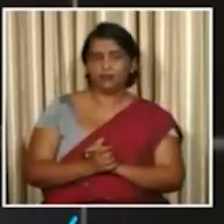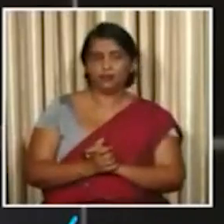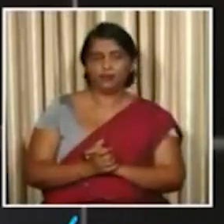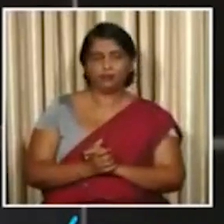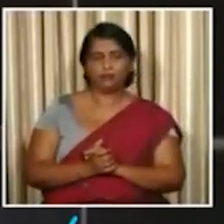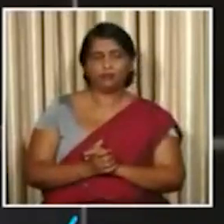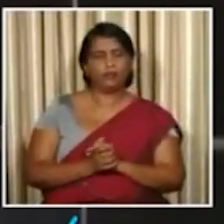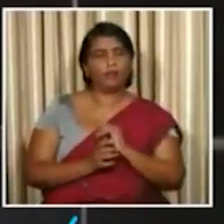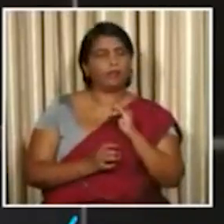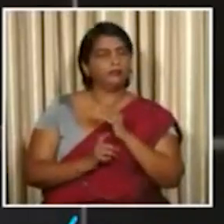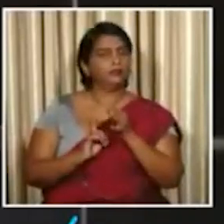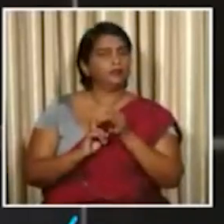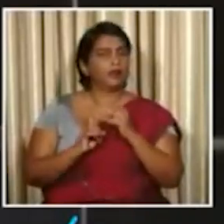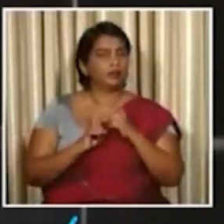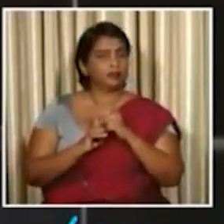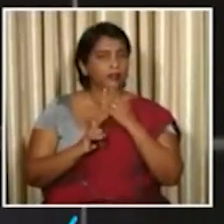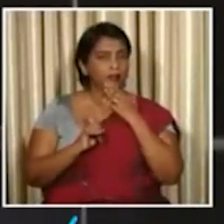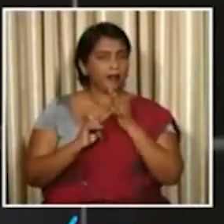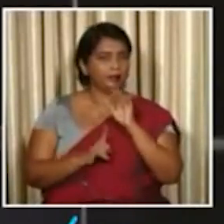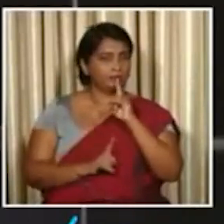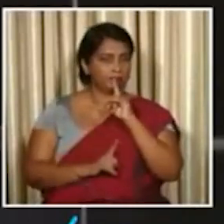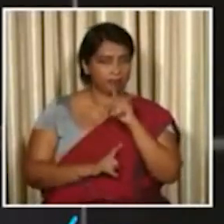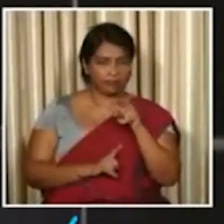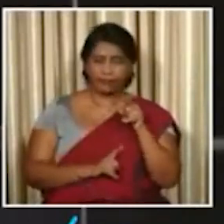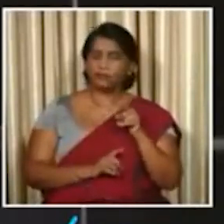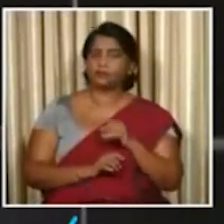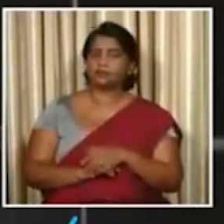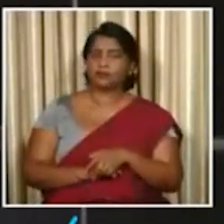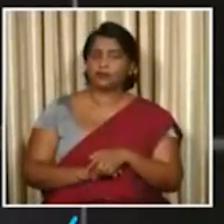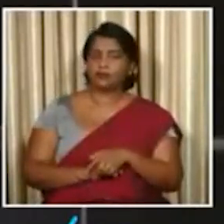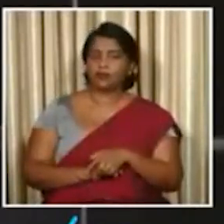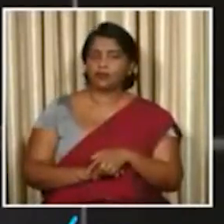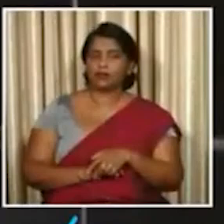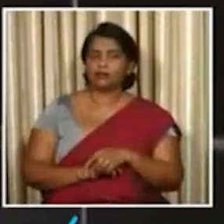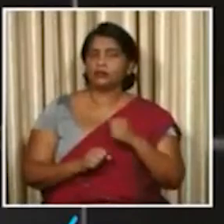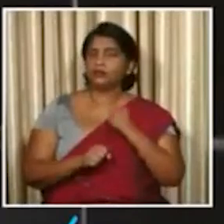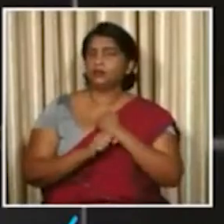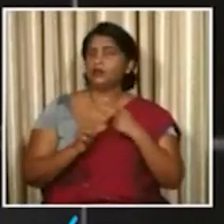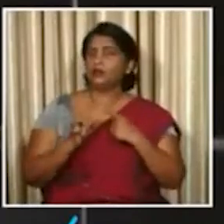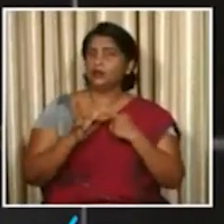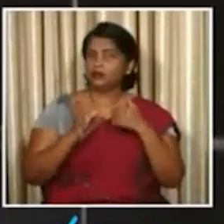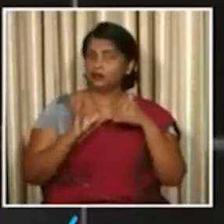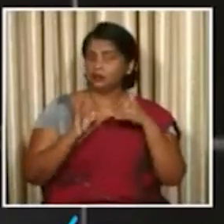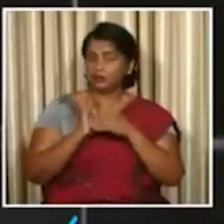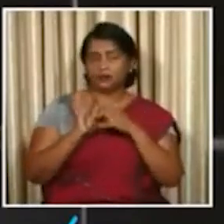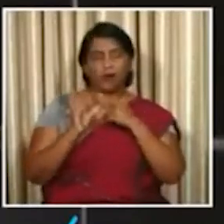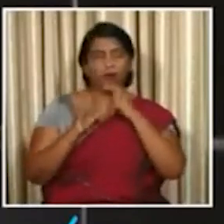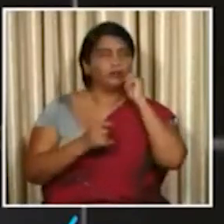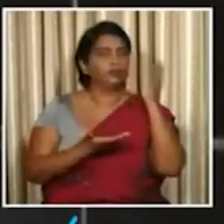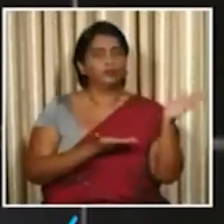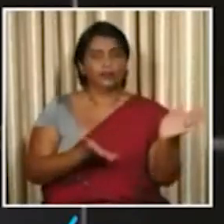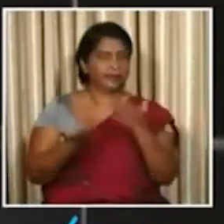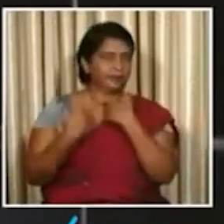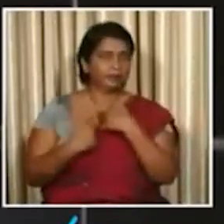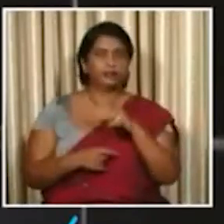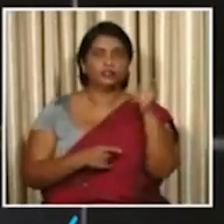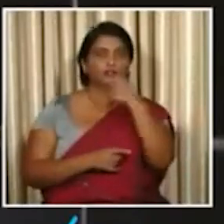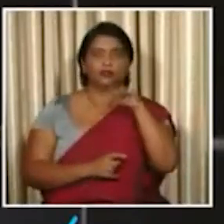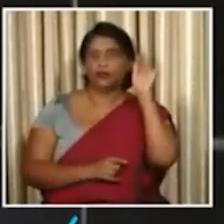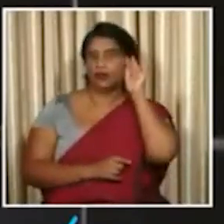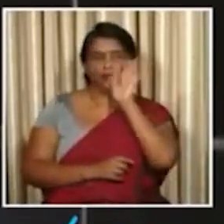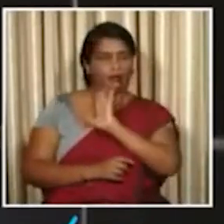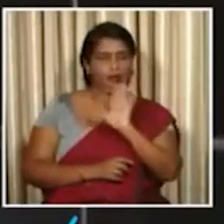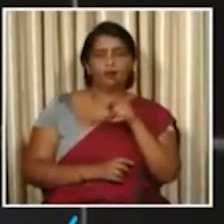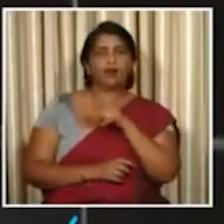reported to have said, nobody was asking the people of Gaza to leave. All signals coming from the US as well as